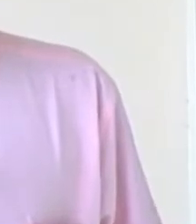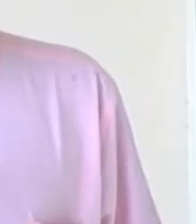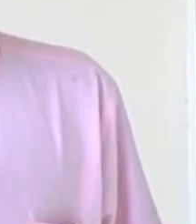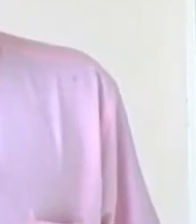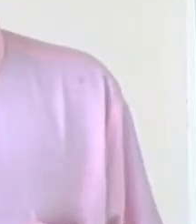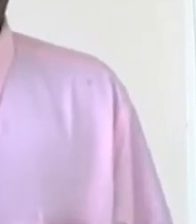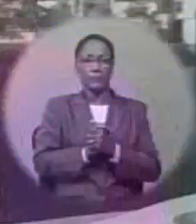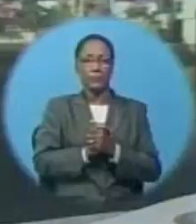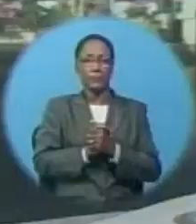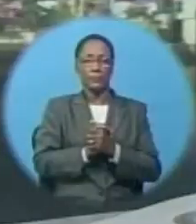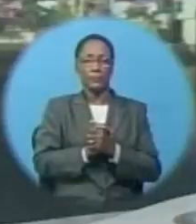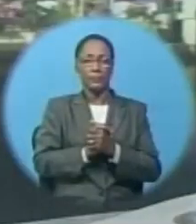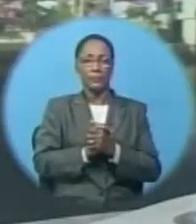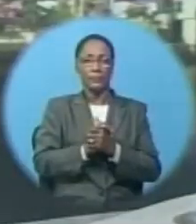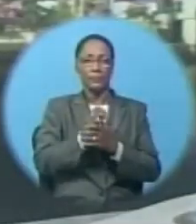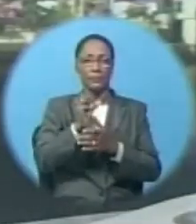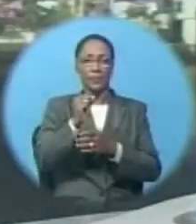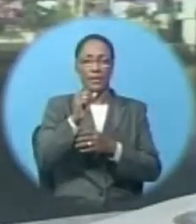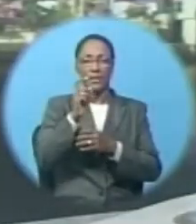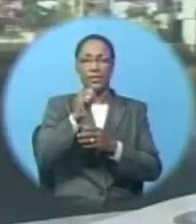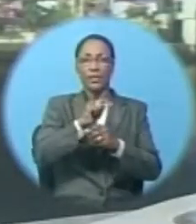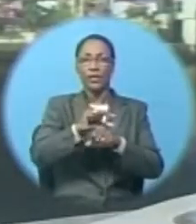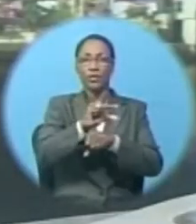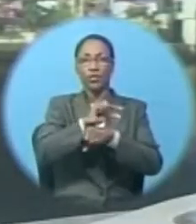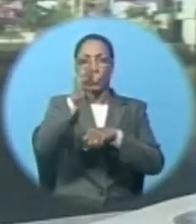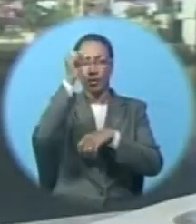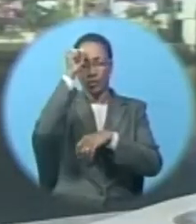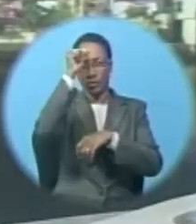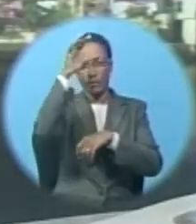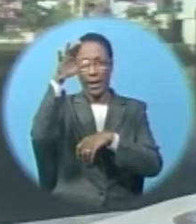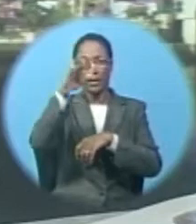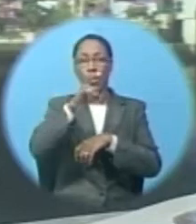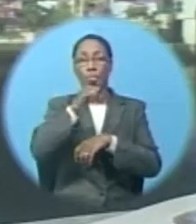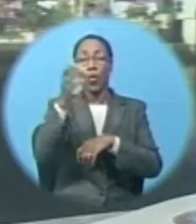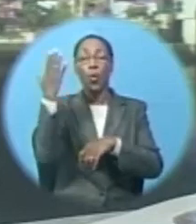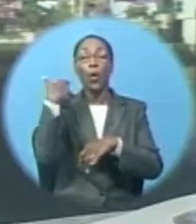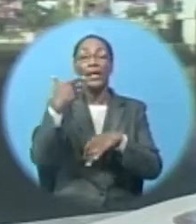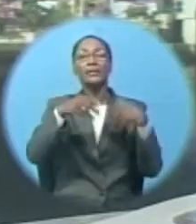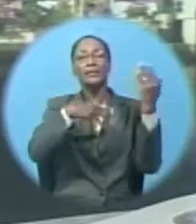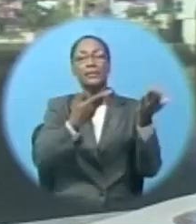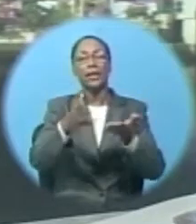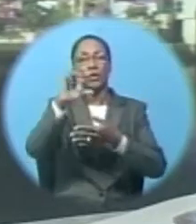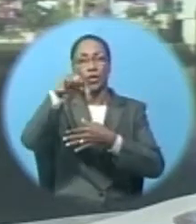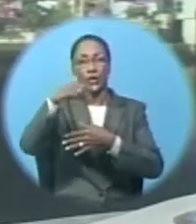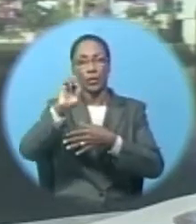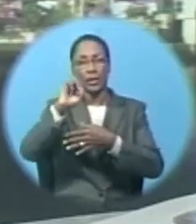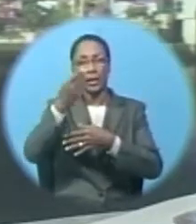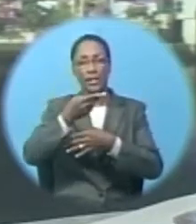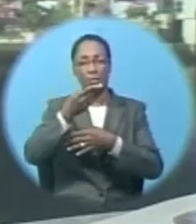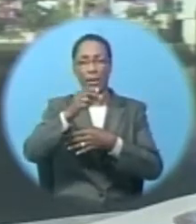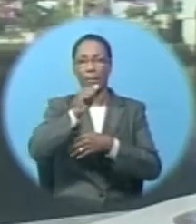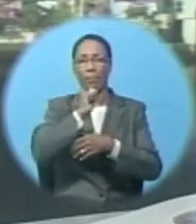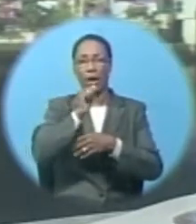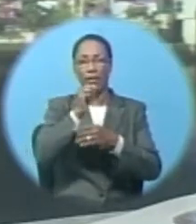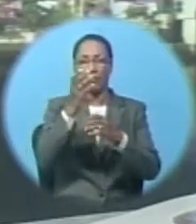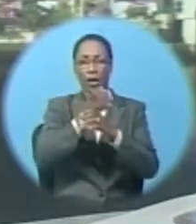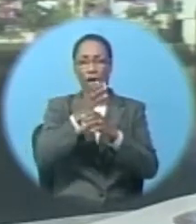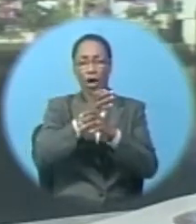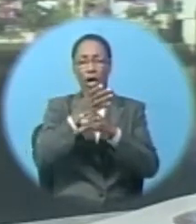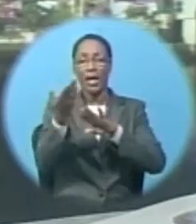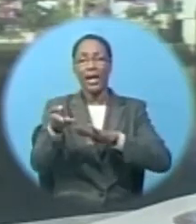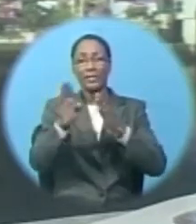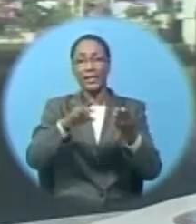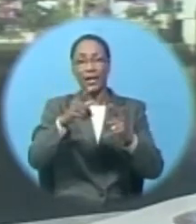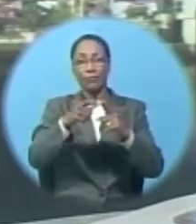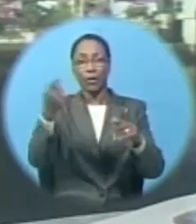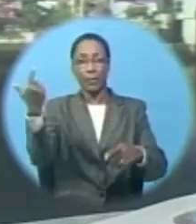continuing. A St. George man who was taken to the QEH by private transport has died from gunshot injuries,